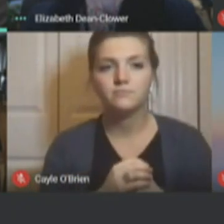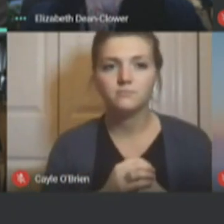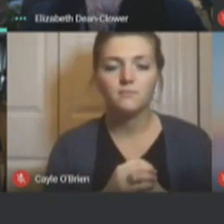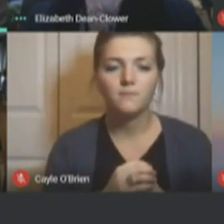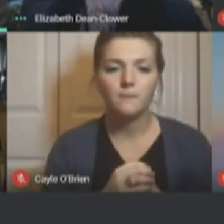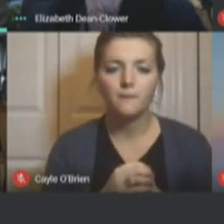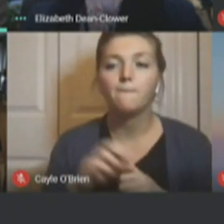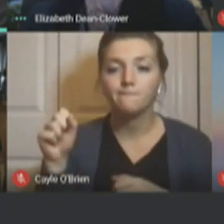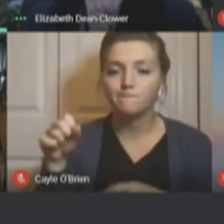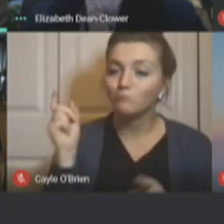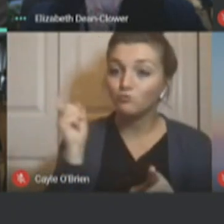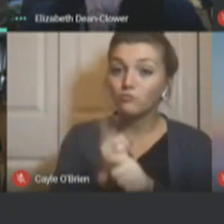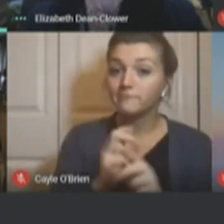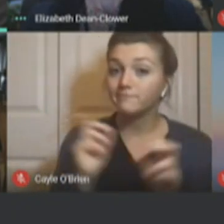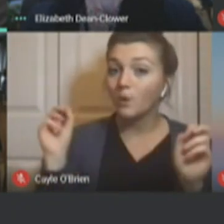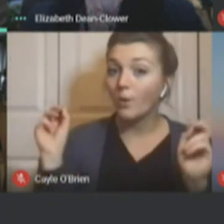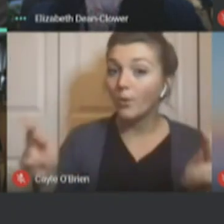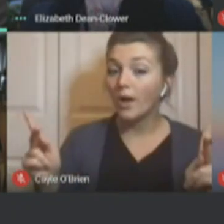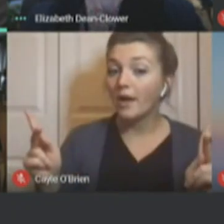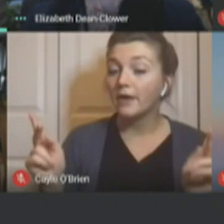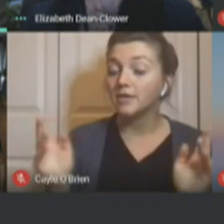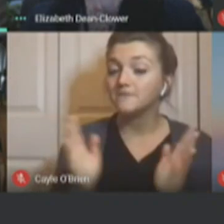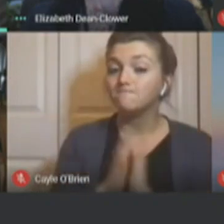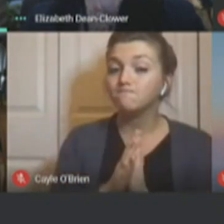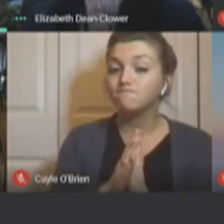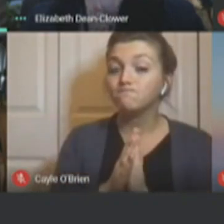Yep. Okay.